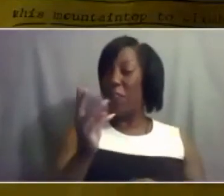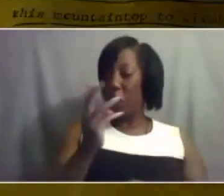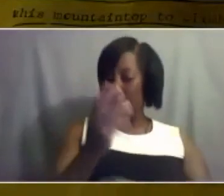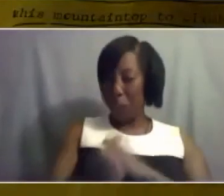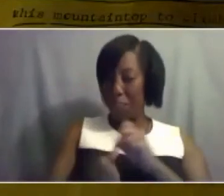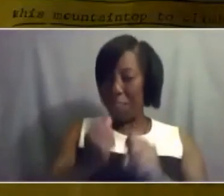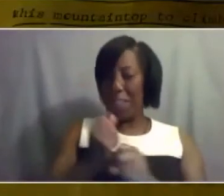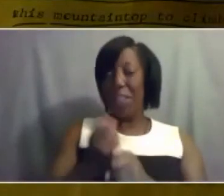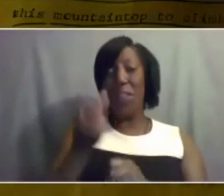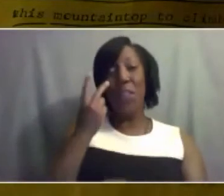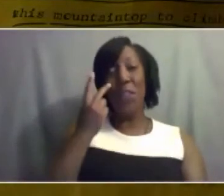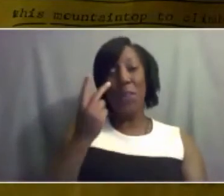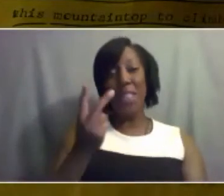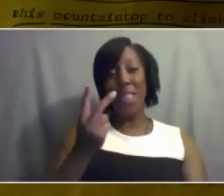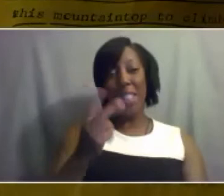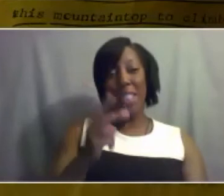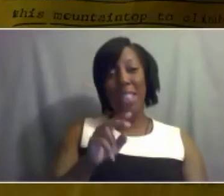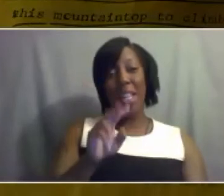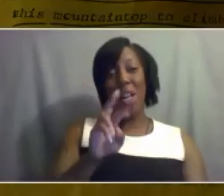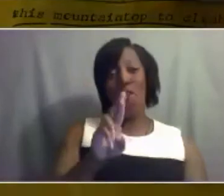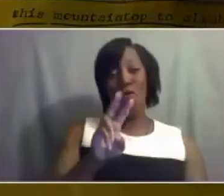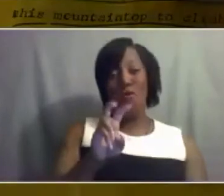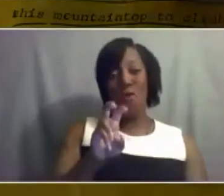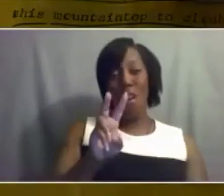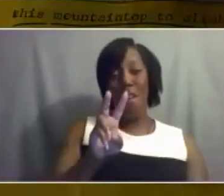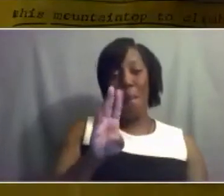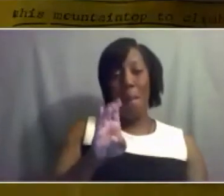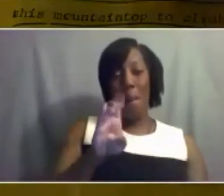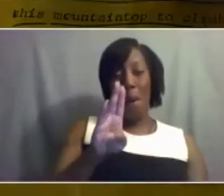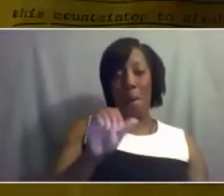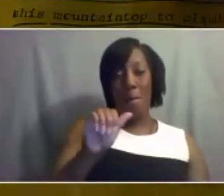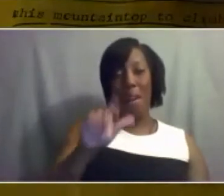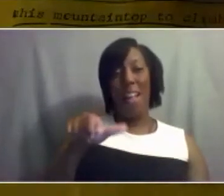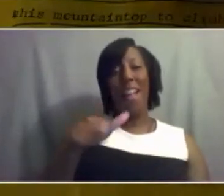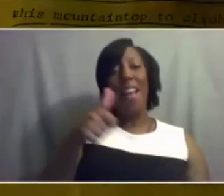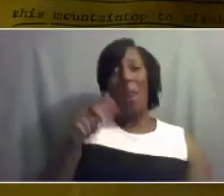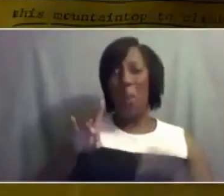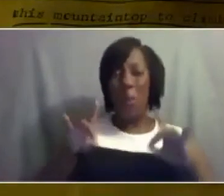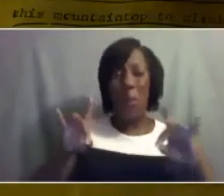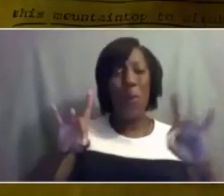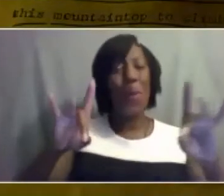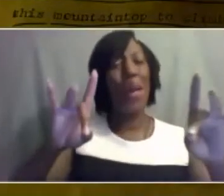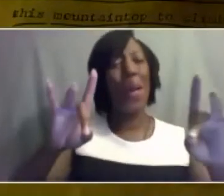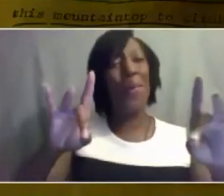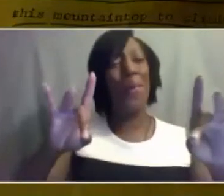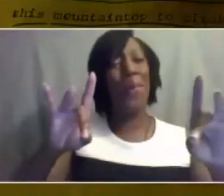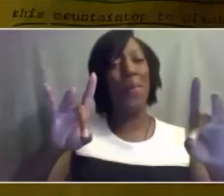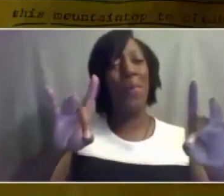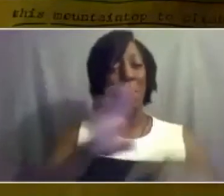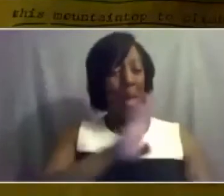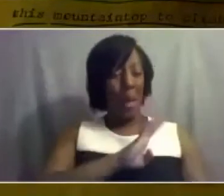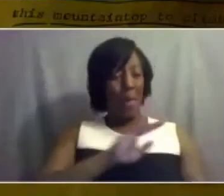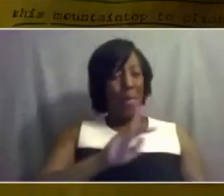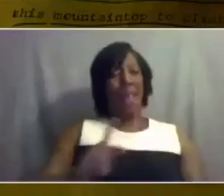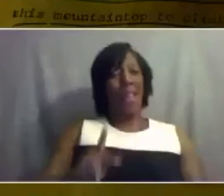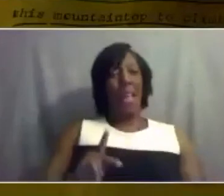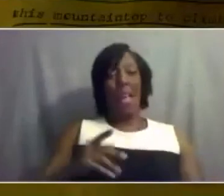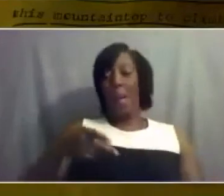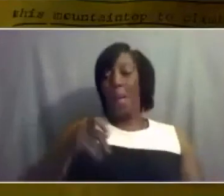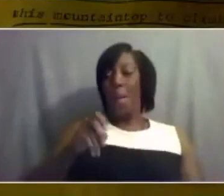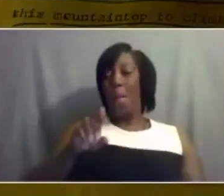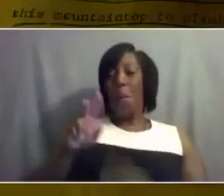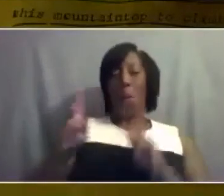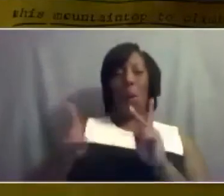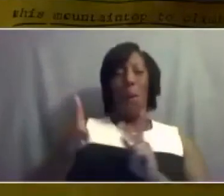Reverend Barber and others pick up the mantle of the Poor People's Campaign and bring it forward into our time